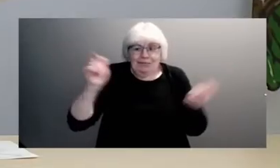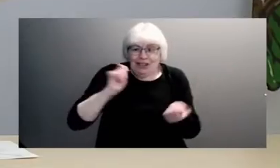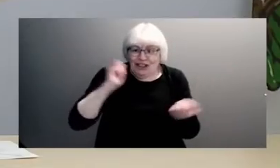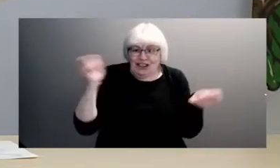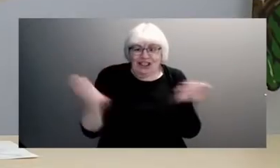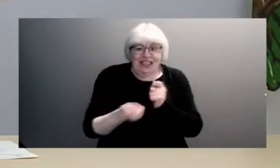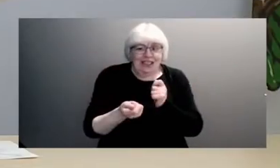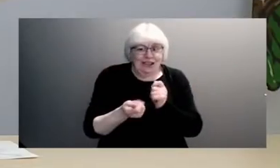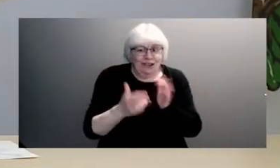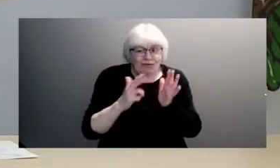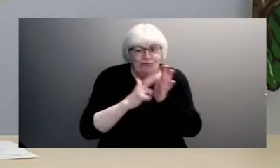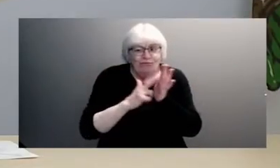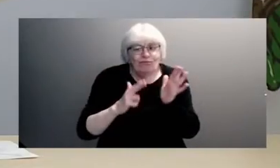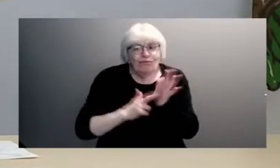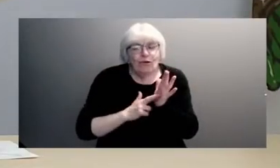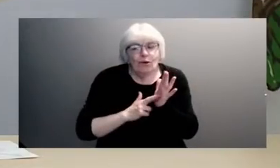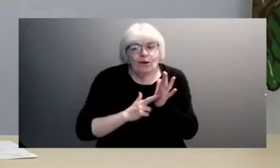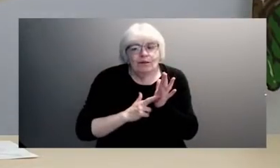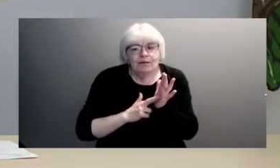place for travel outside of the province?